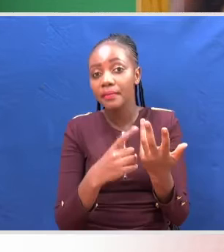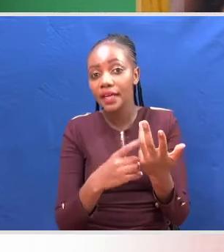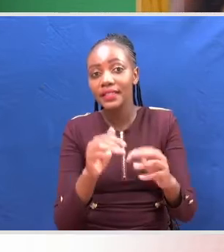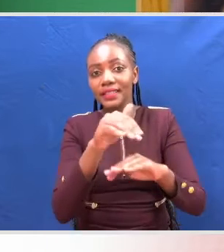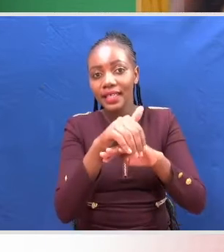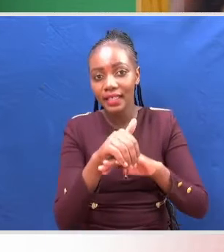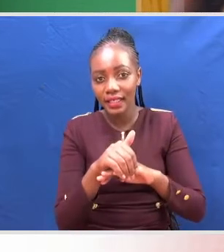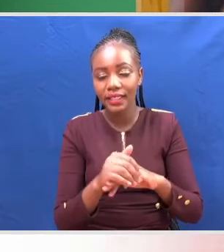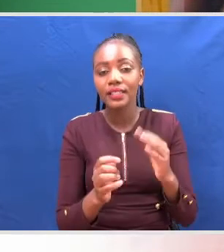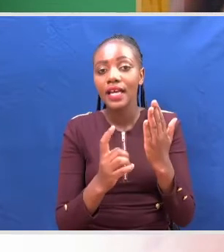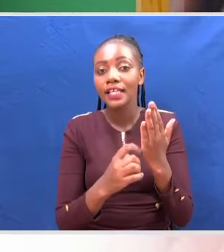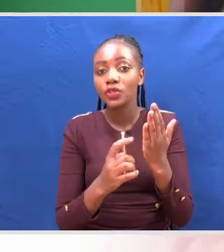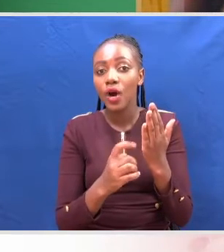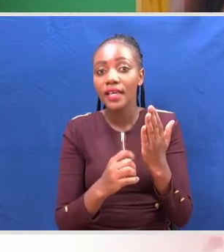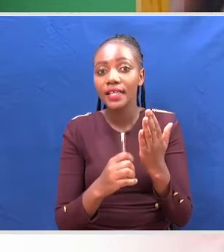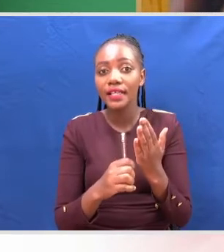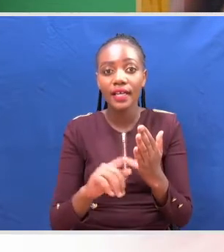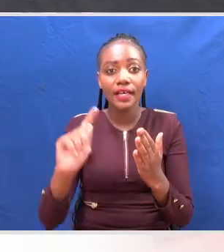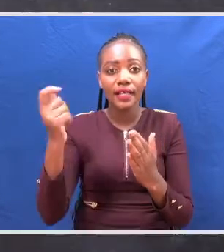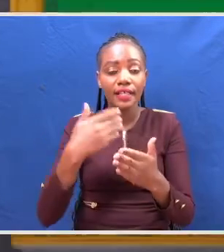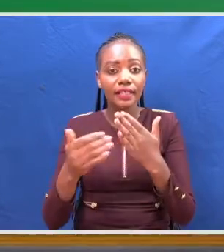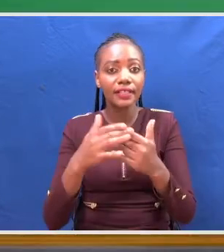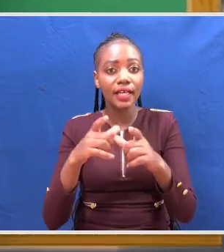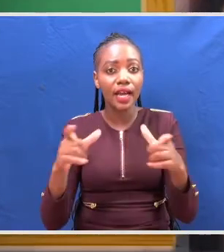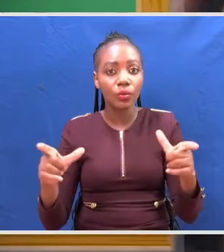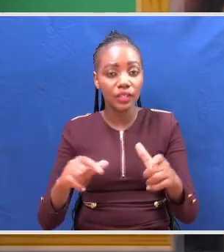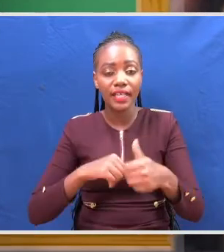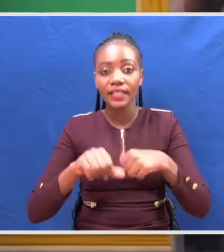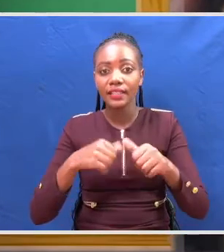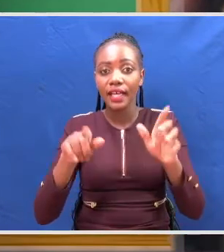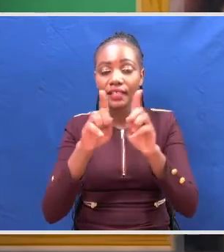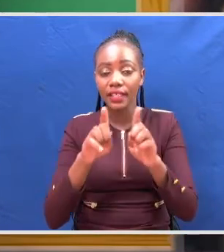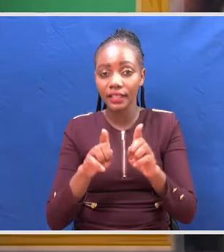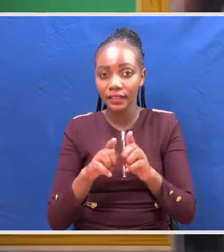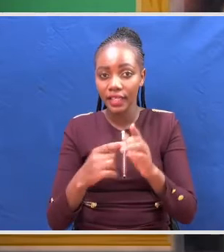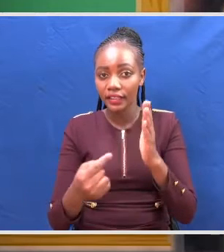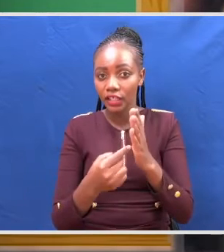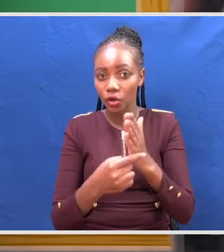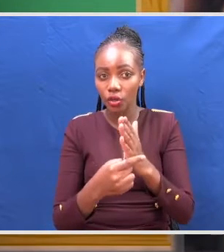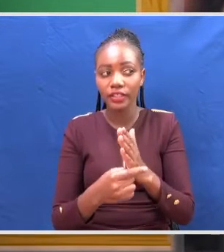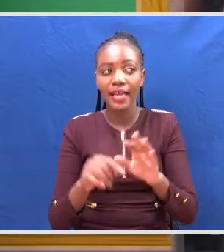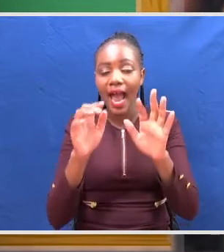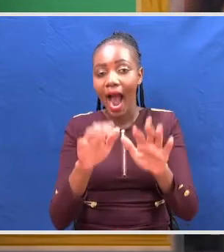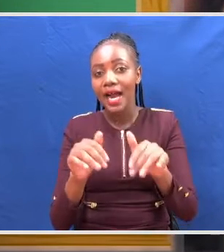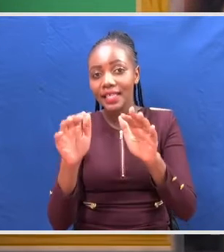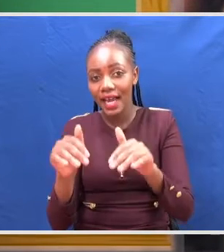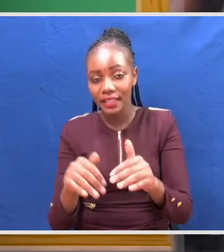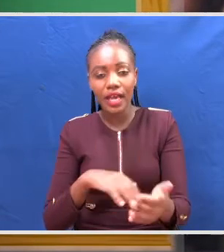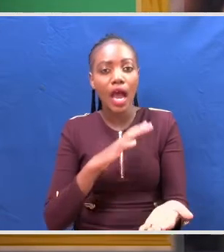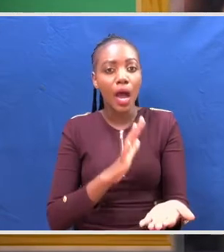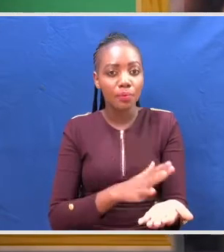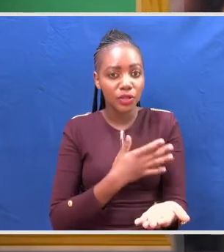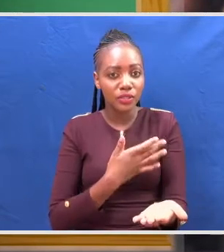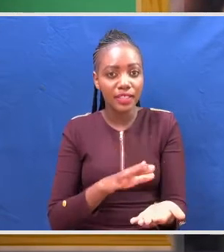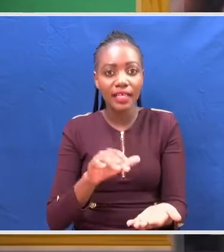English, Kiswahili, Kenya Sign Language, Science and Technology, Agriculture, Music, Art